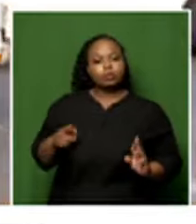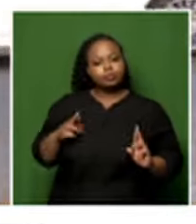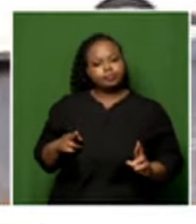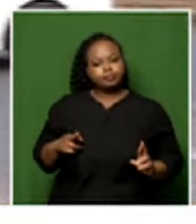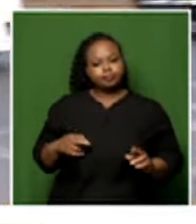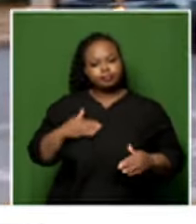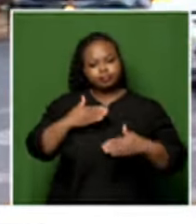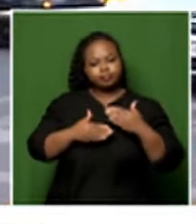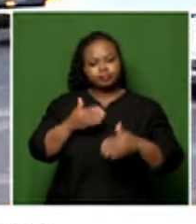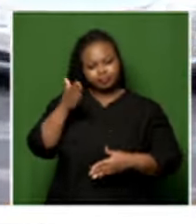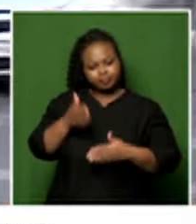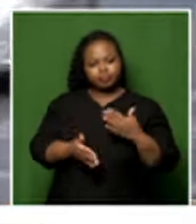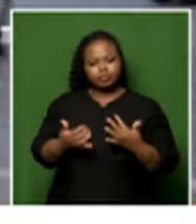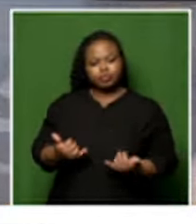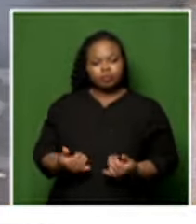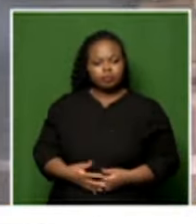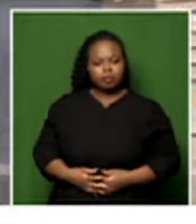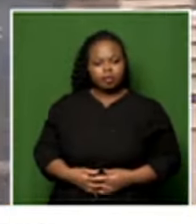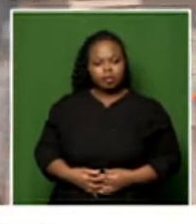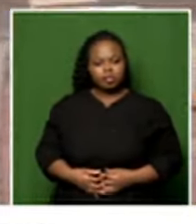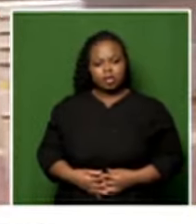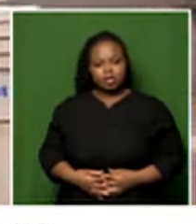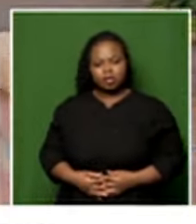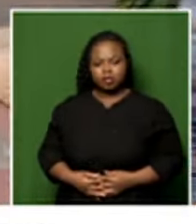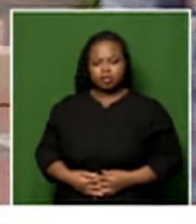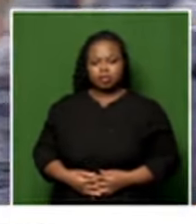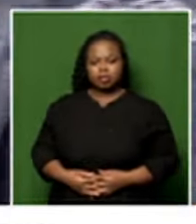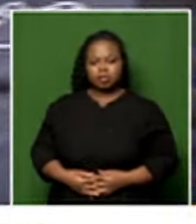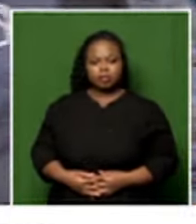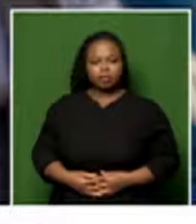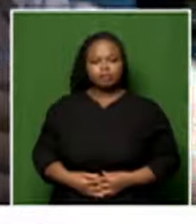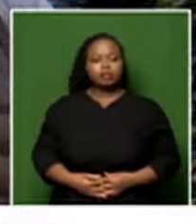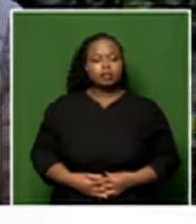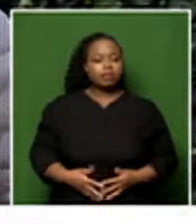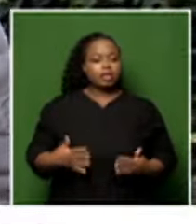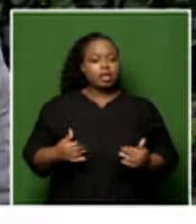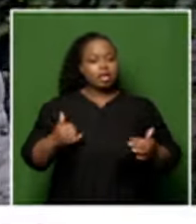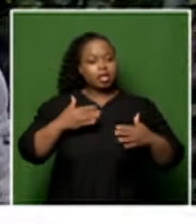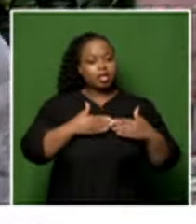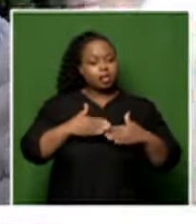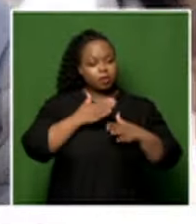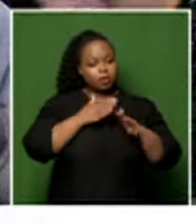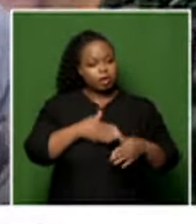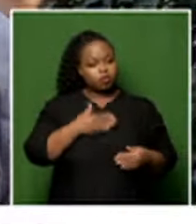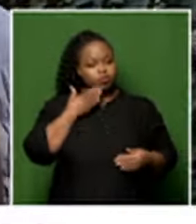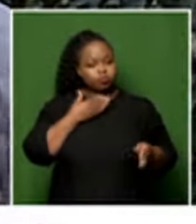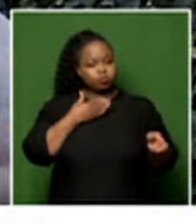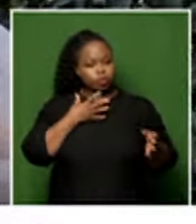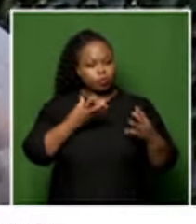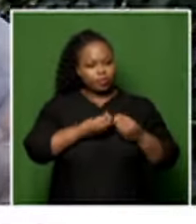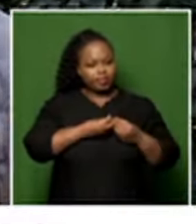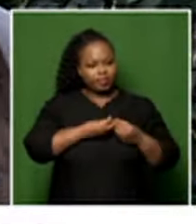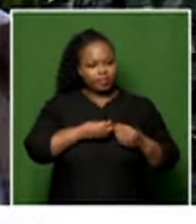be completed by today. But let's speak to one of the healthcare workers here. He has just joined us.